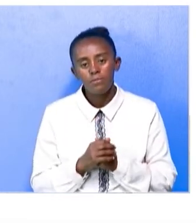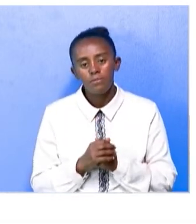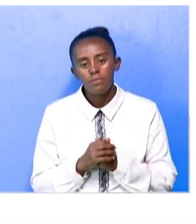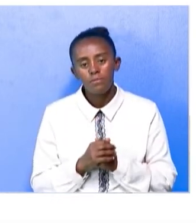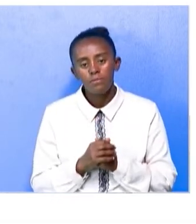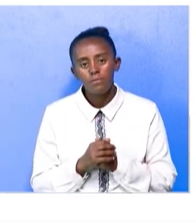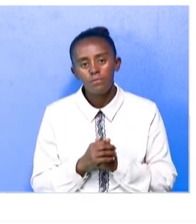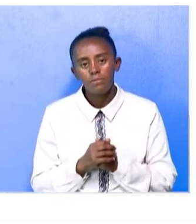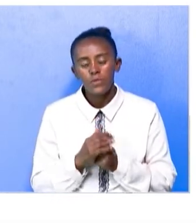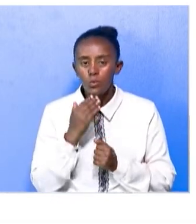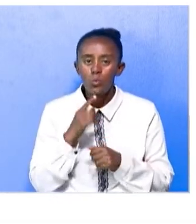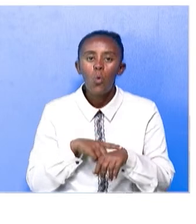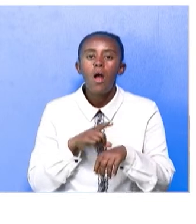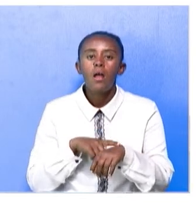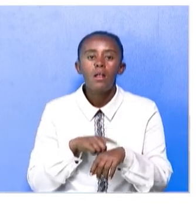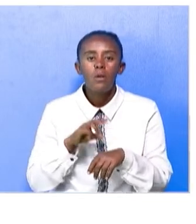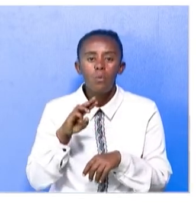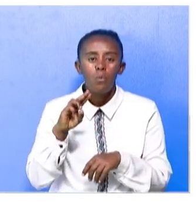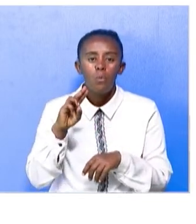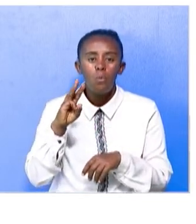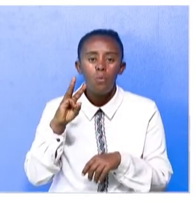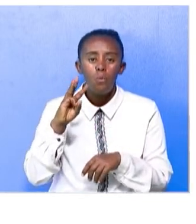Good. While